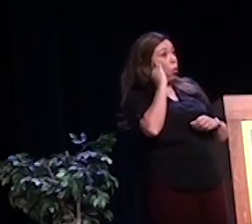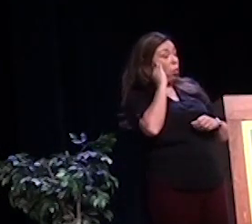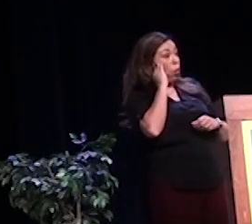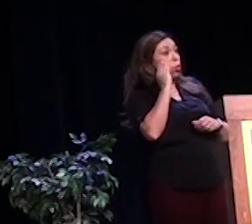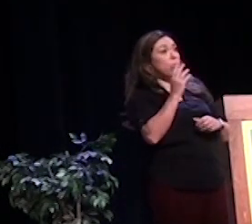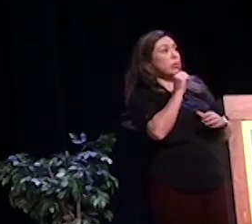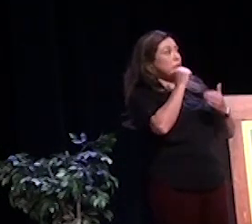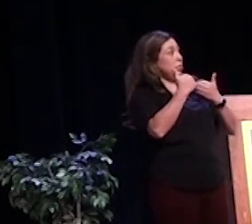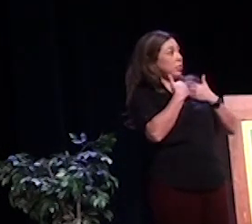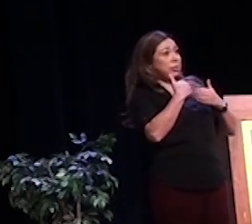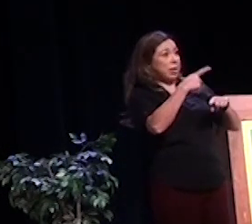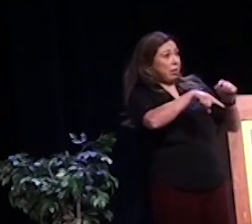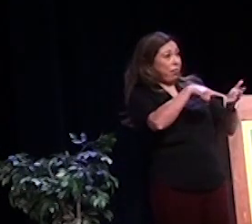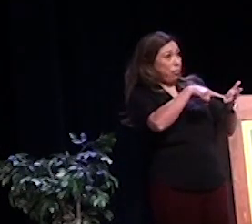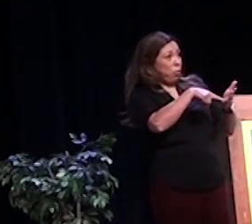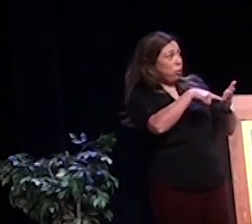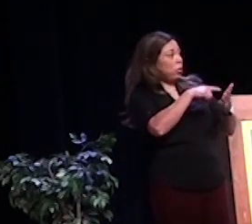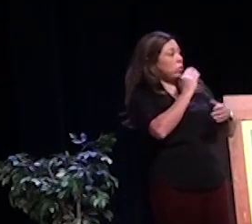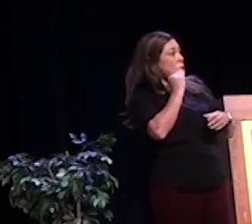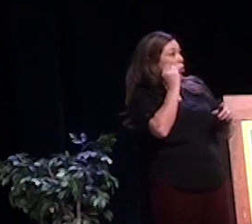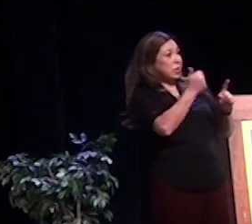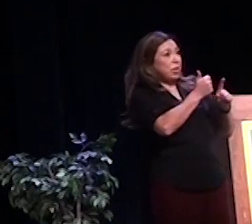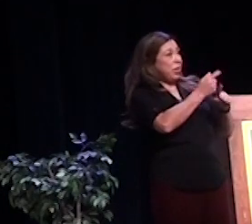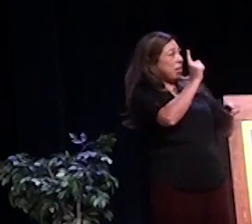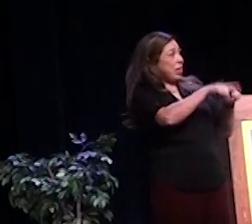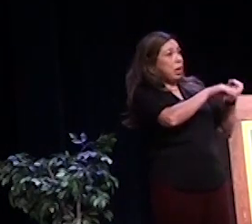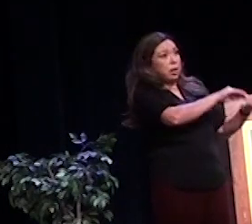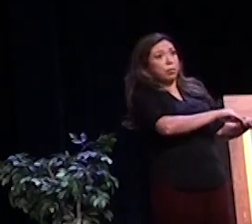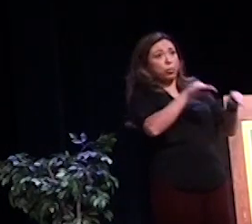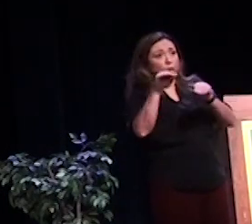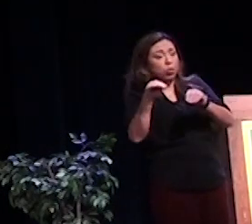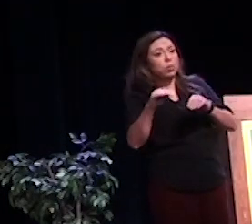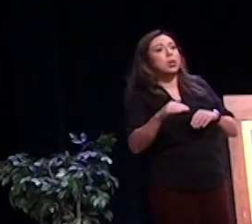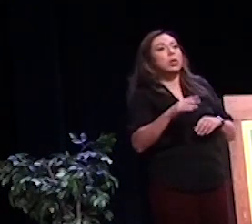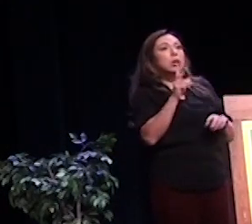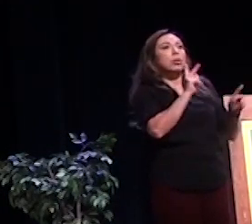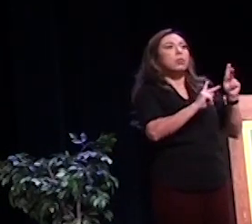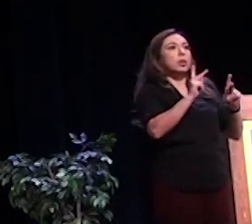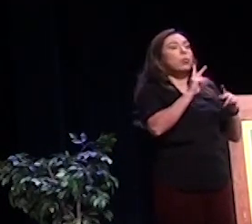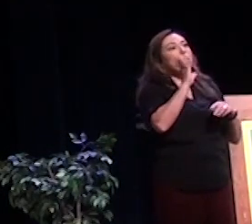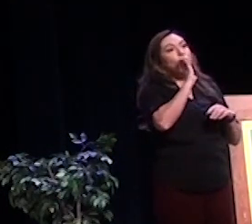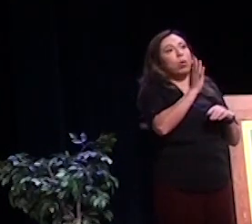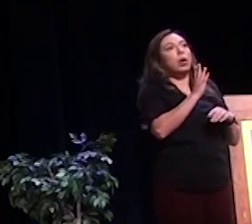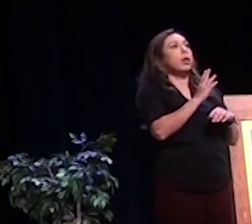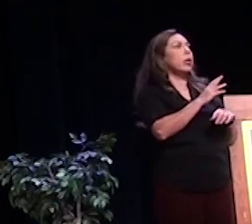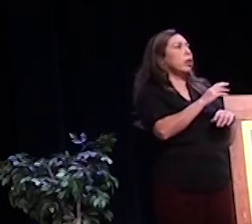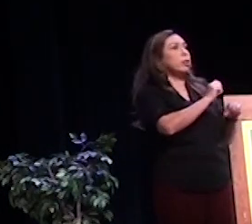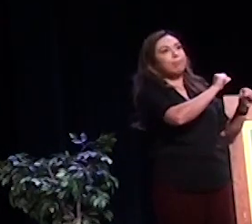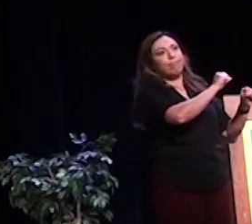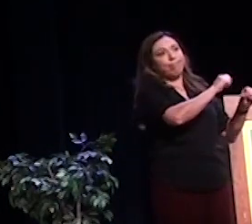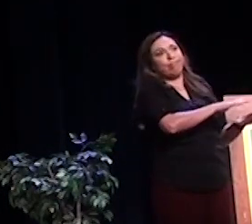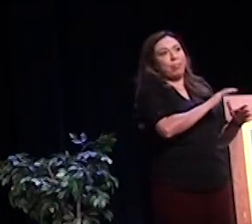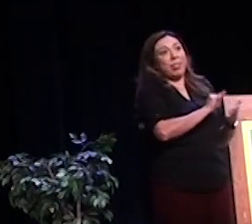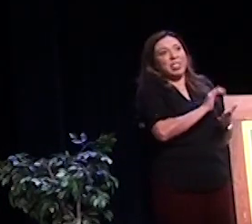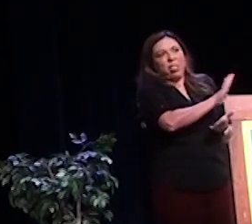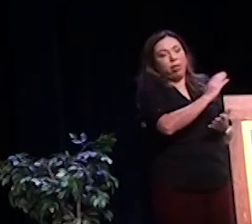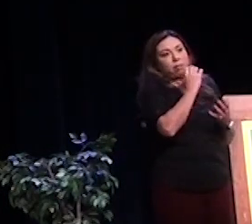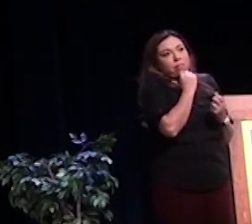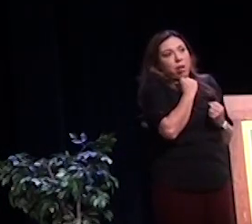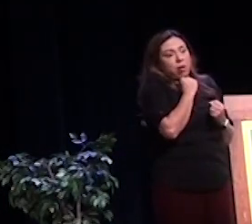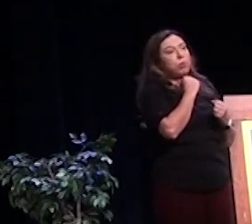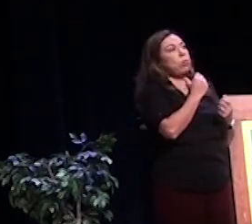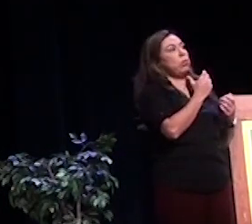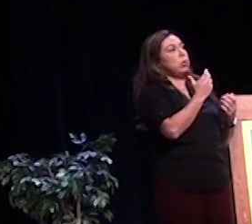the financial means, or the home itself can't be moved, it's often that people walk away from something that was their valuable asset, and now